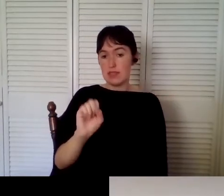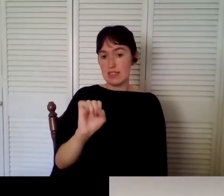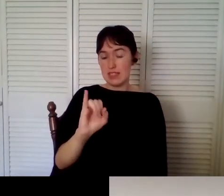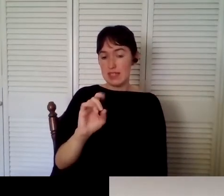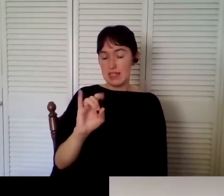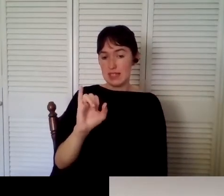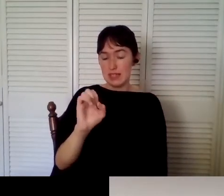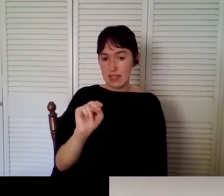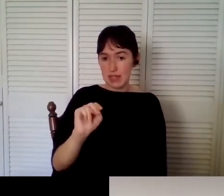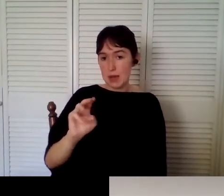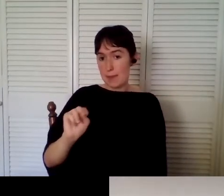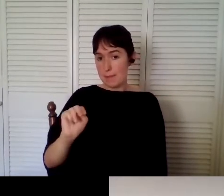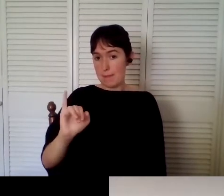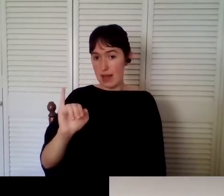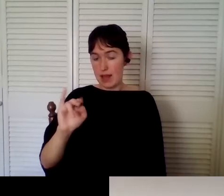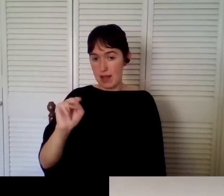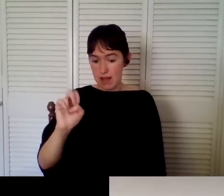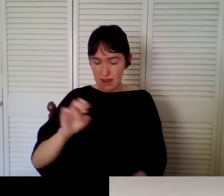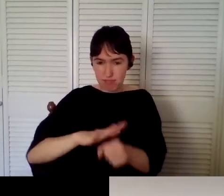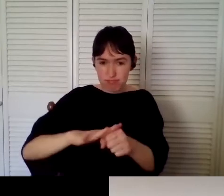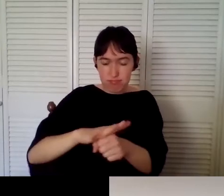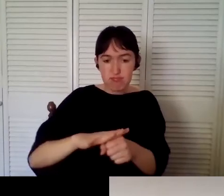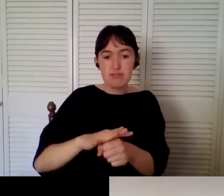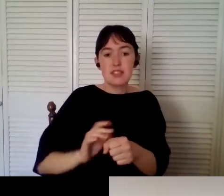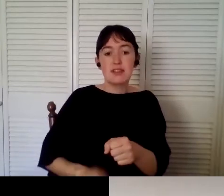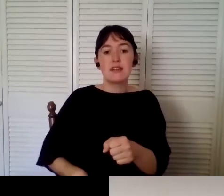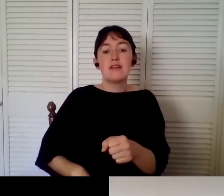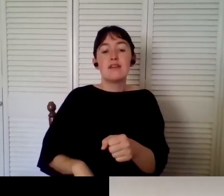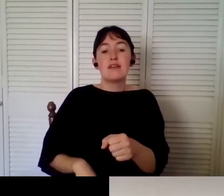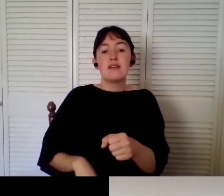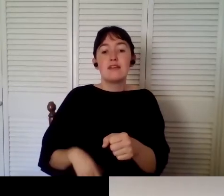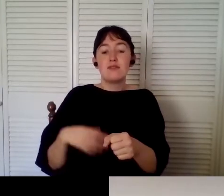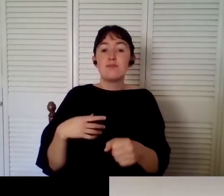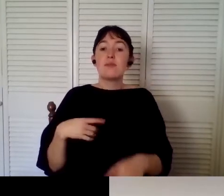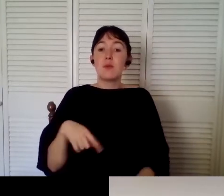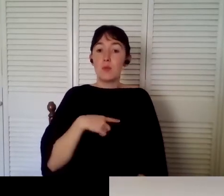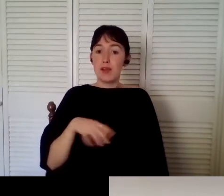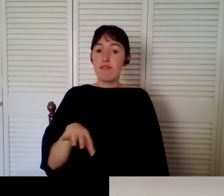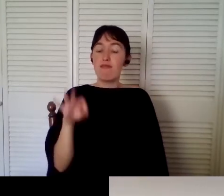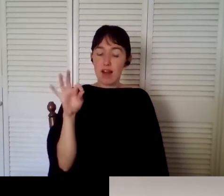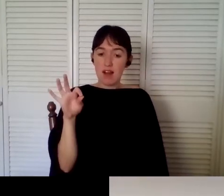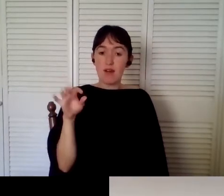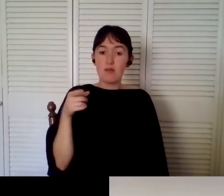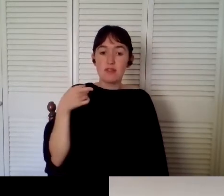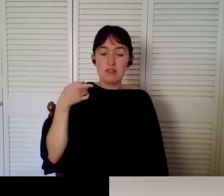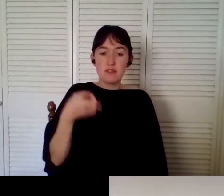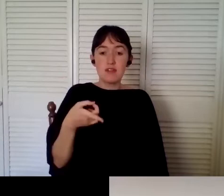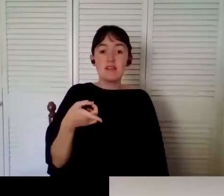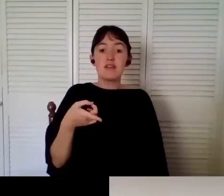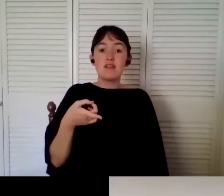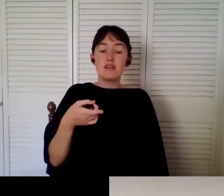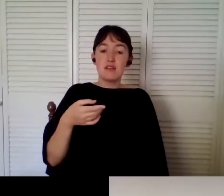obsidian artifacts were mined from. Mhm. And we have found Teotihuacan sourced green obsidian